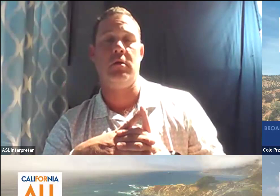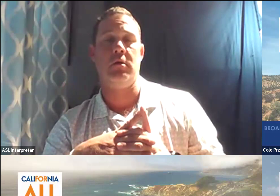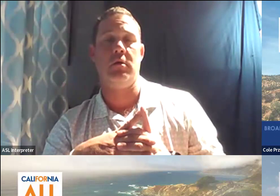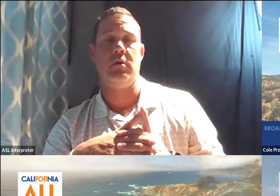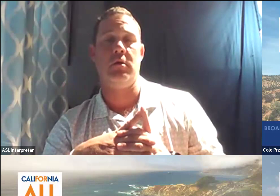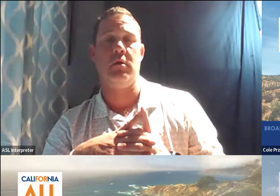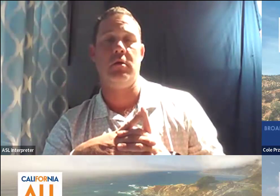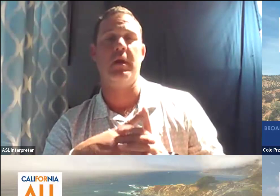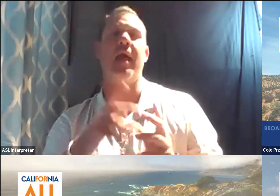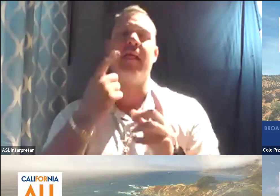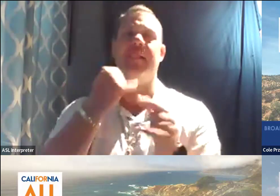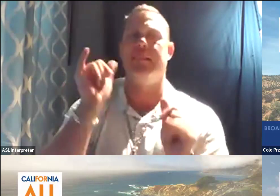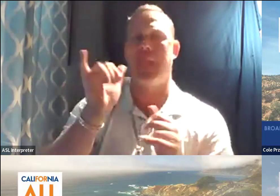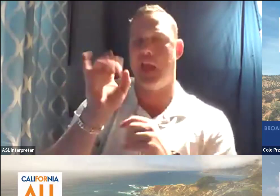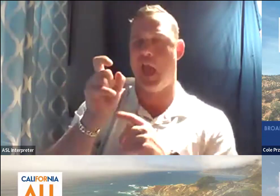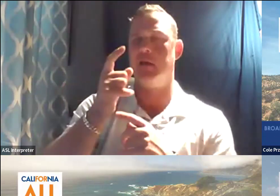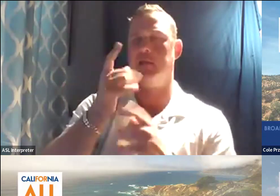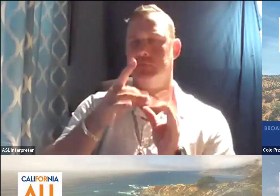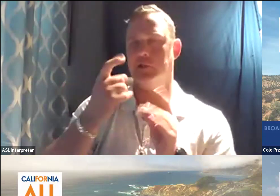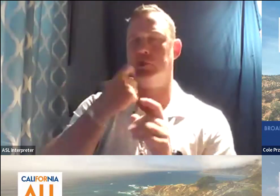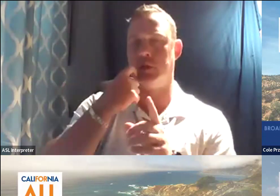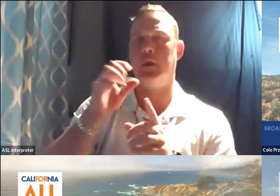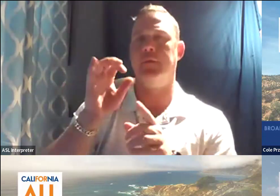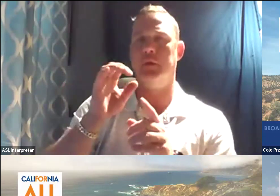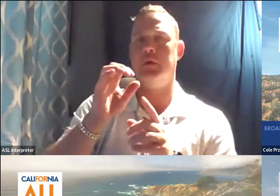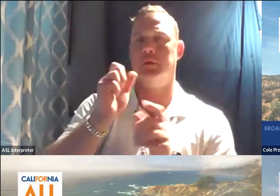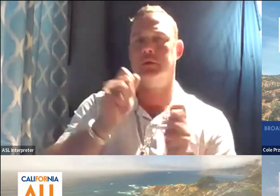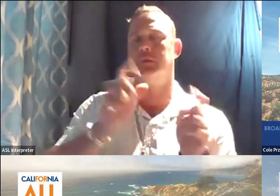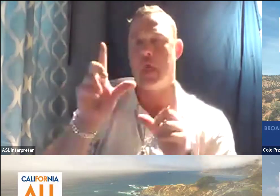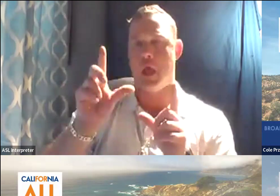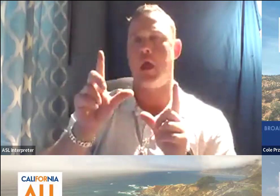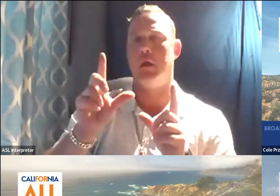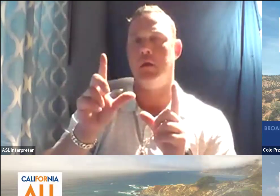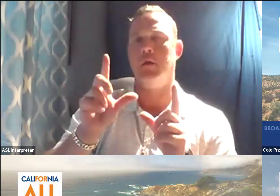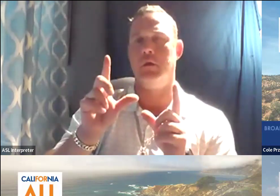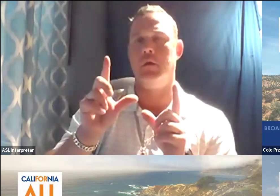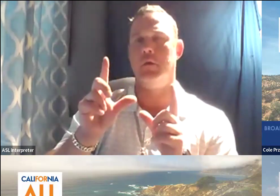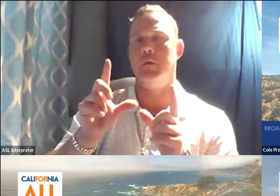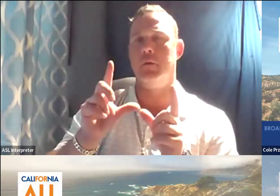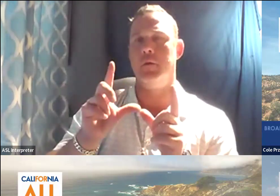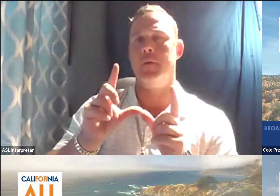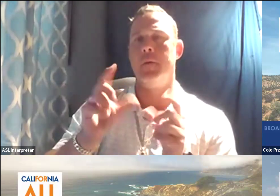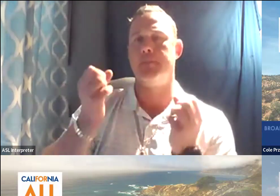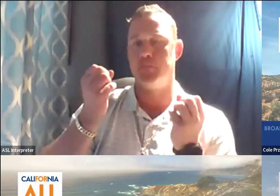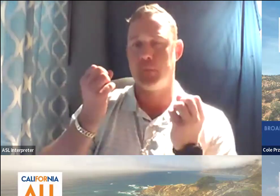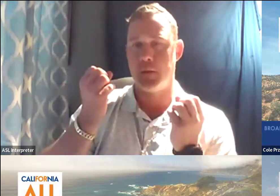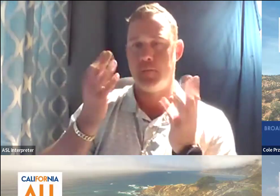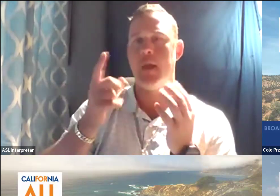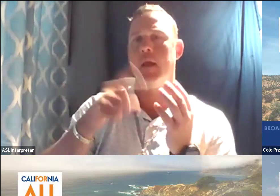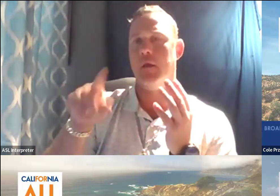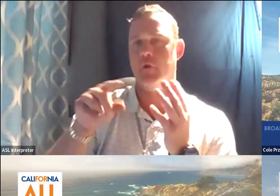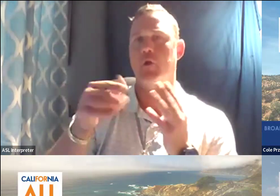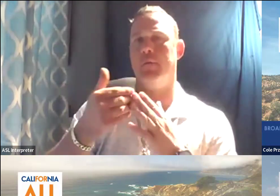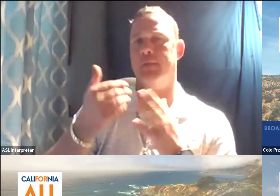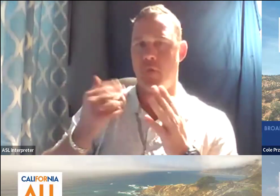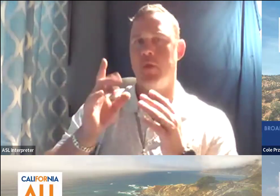as Alex mentioned in the slide, and as we, you know, many of you have known before the digital